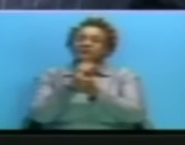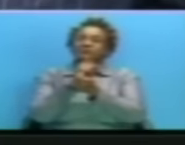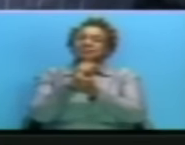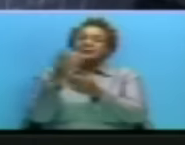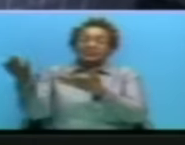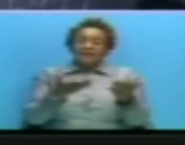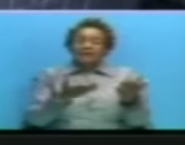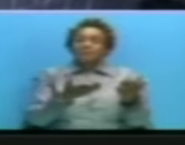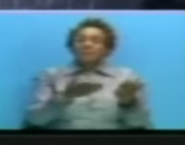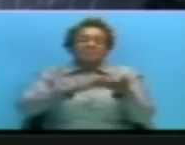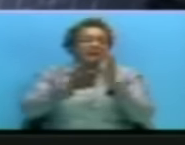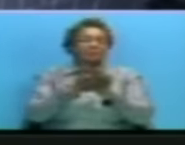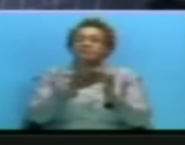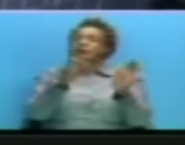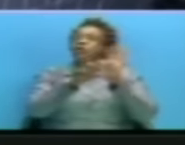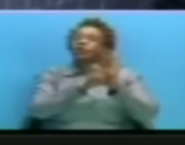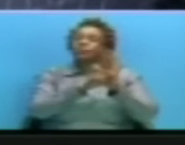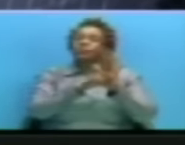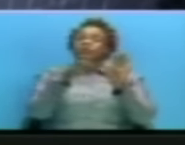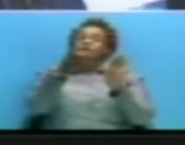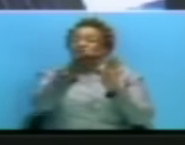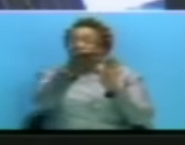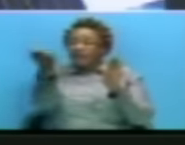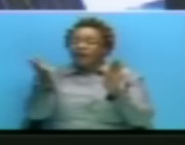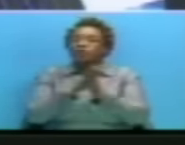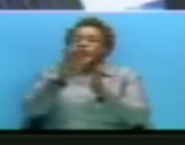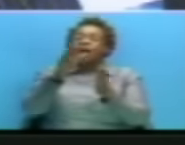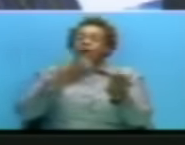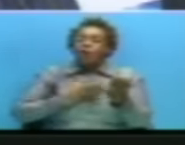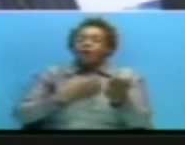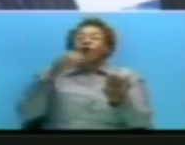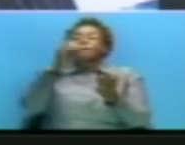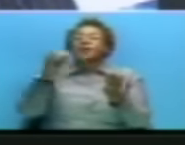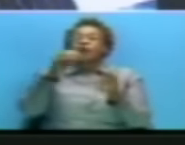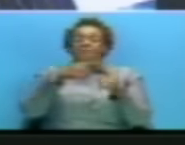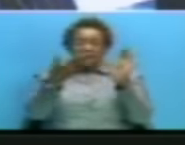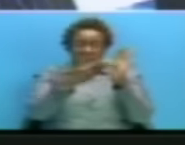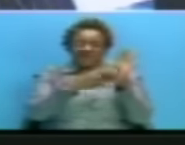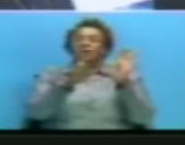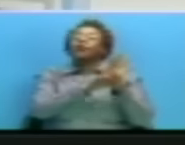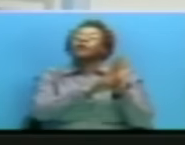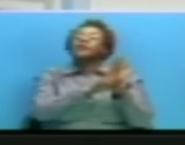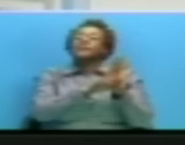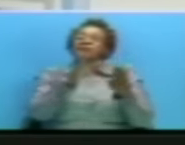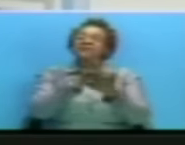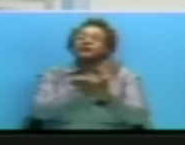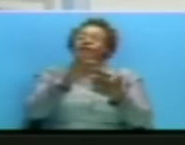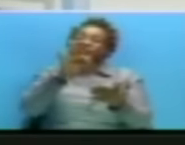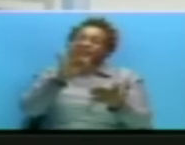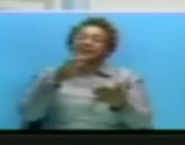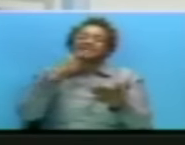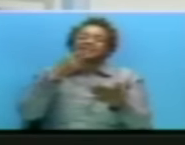to force its law. So you can be out there with your own opinions, but this is law. And it on Section 3, it says